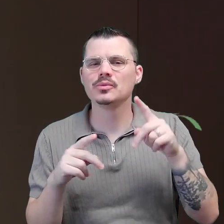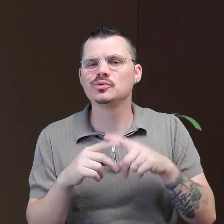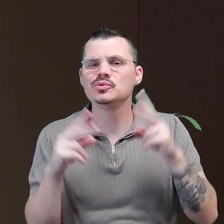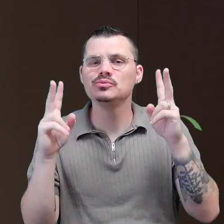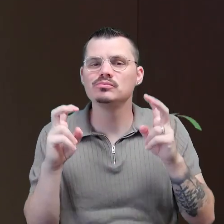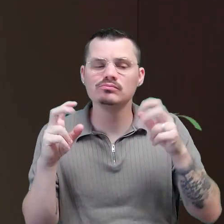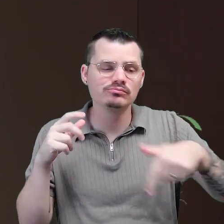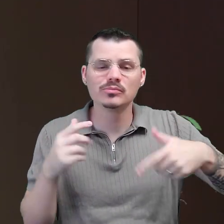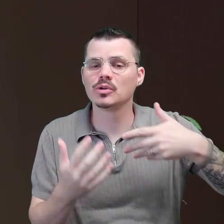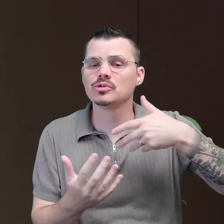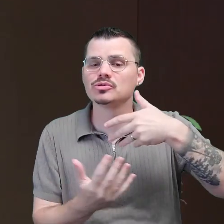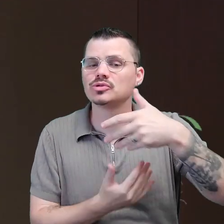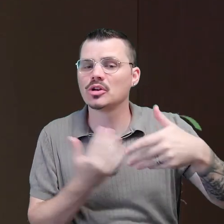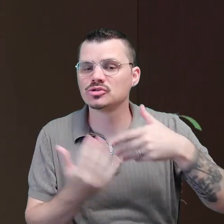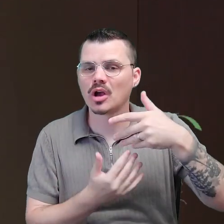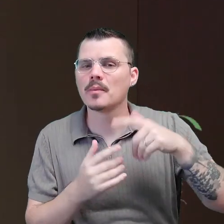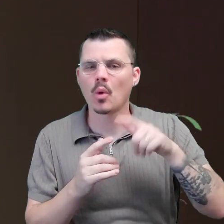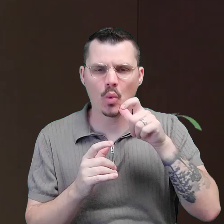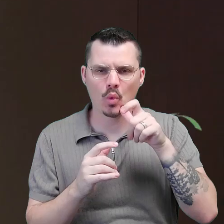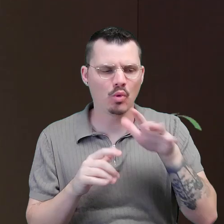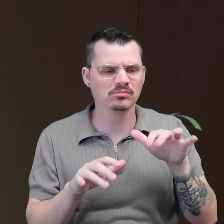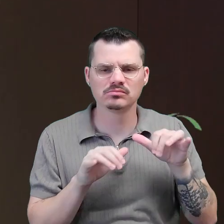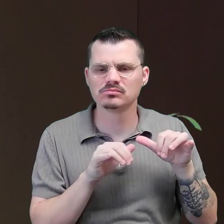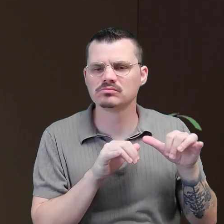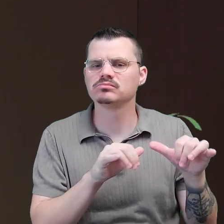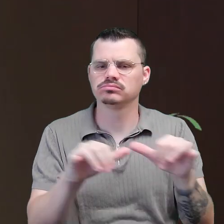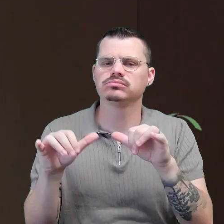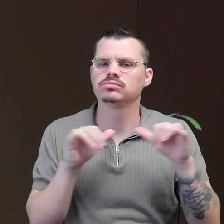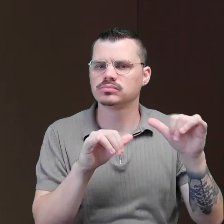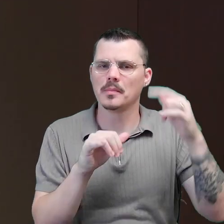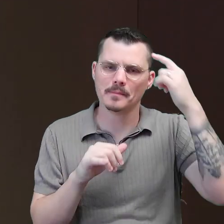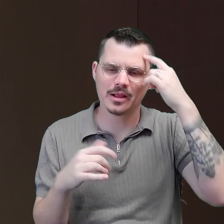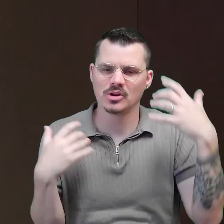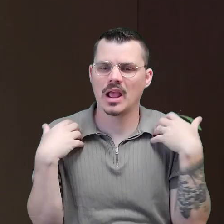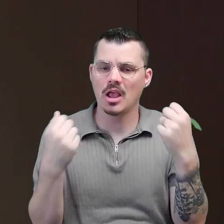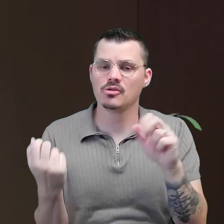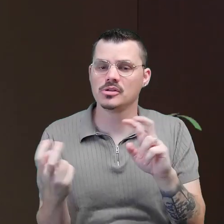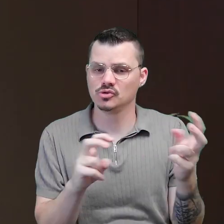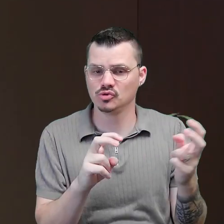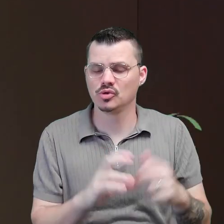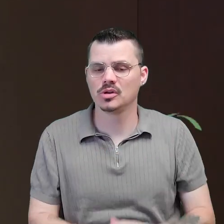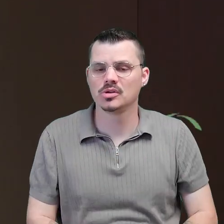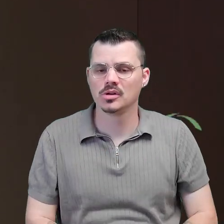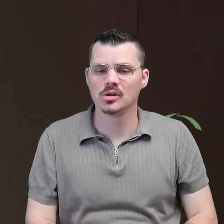to kind of socialize, mostly with other people with the same mental health